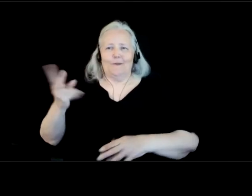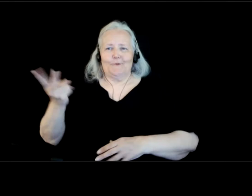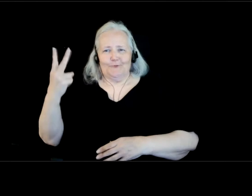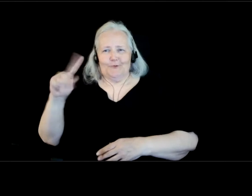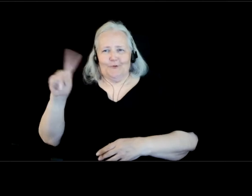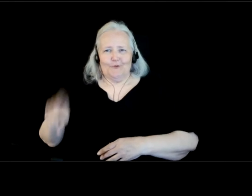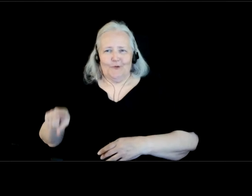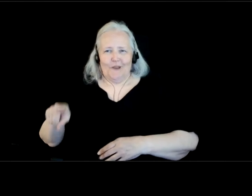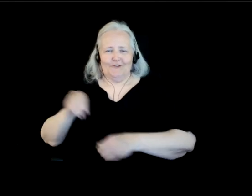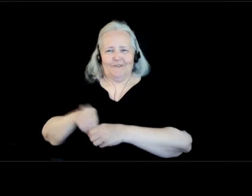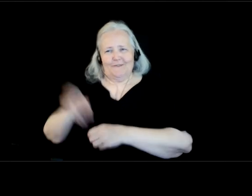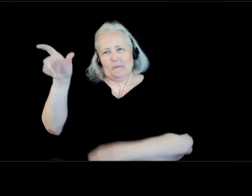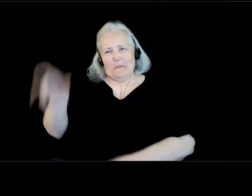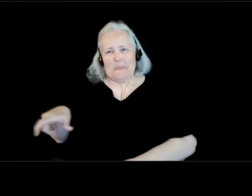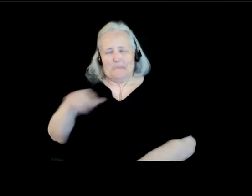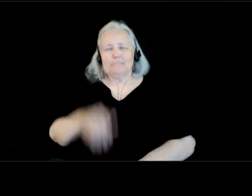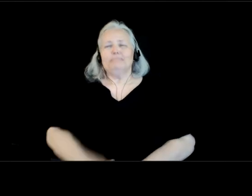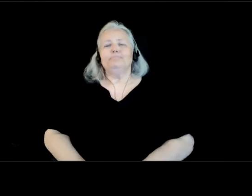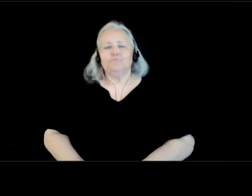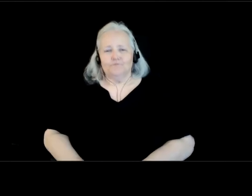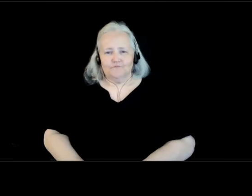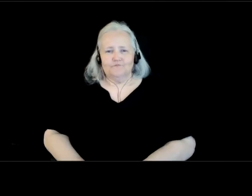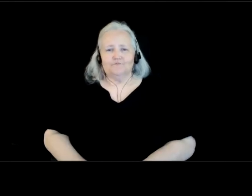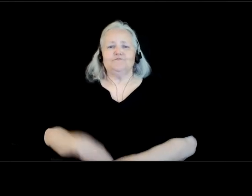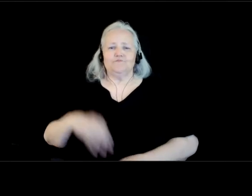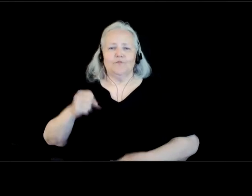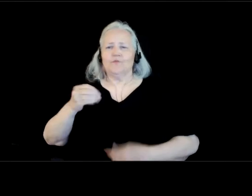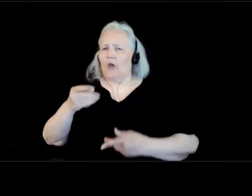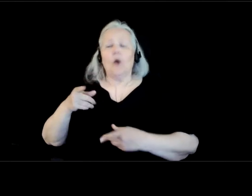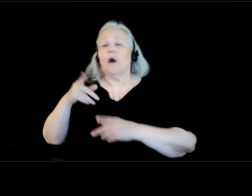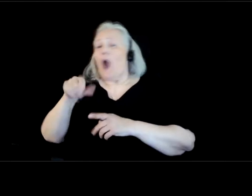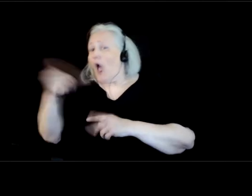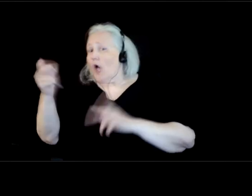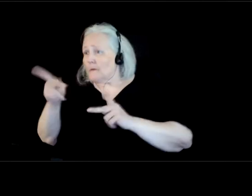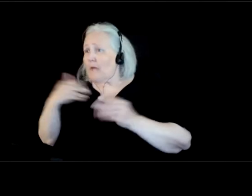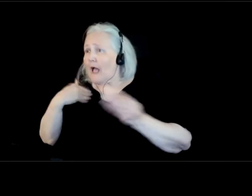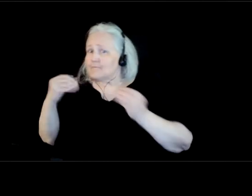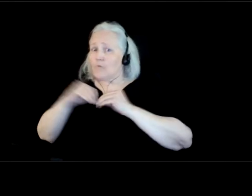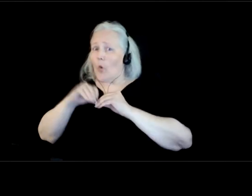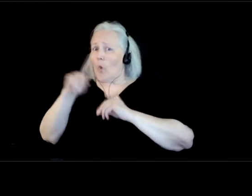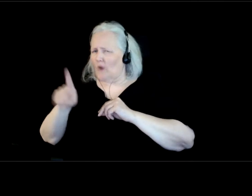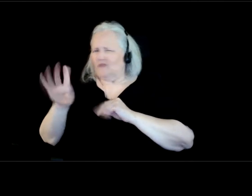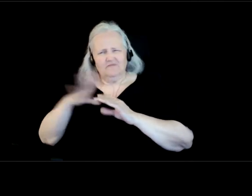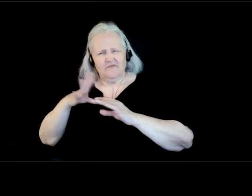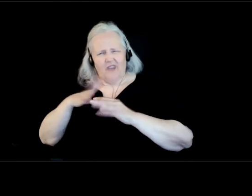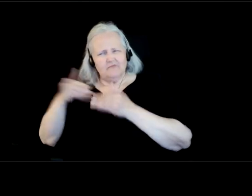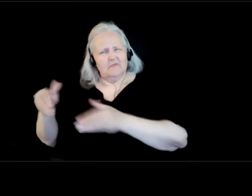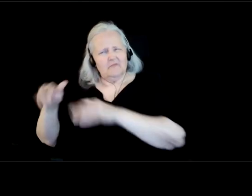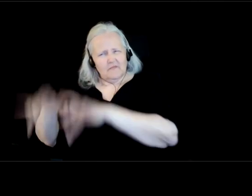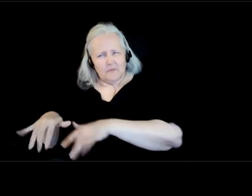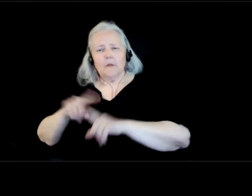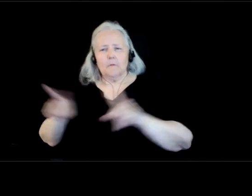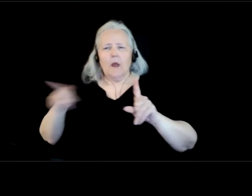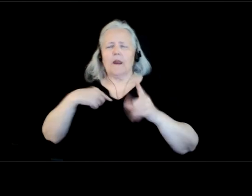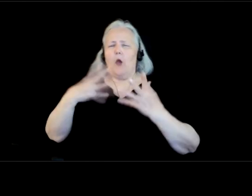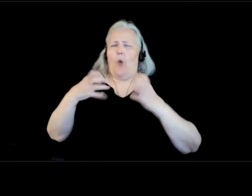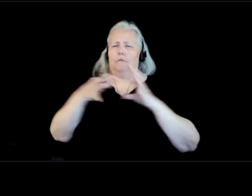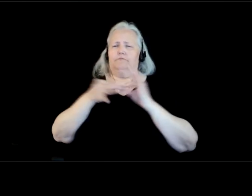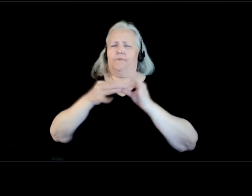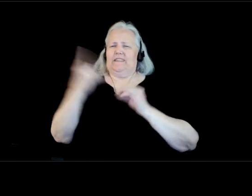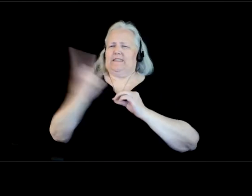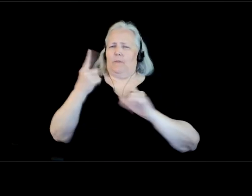question side, so you know you can continue posting your questions there. But I just want to comment on something that Colleen said and then turn